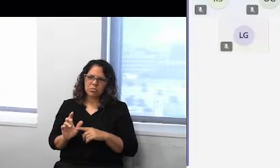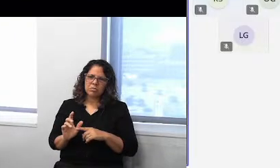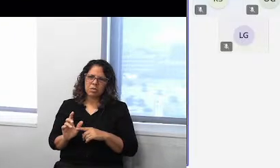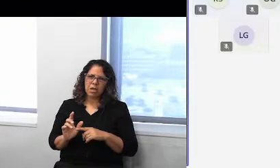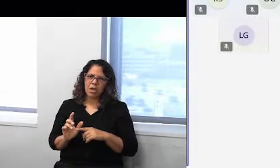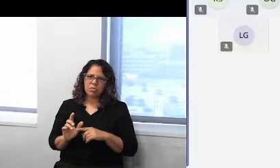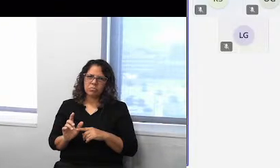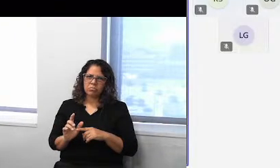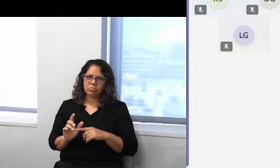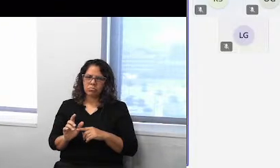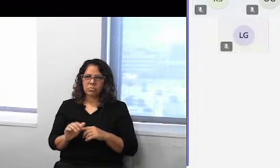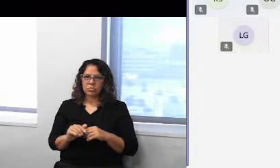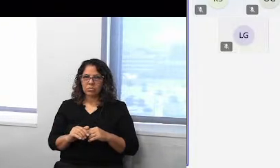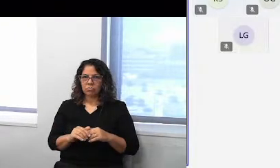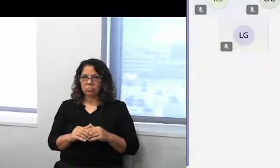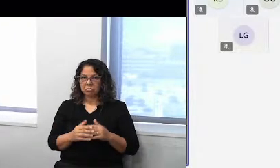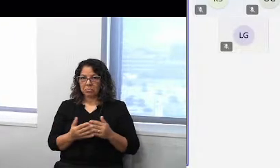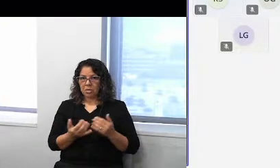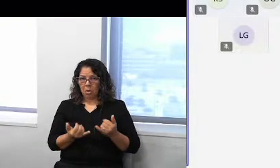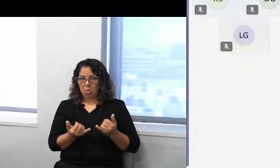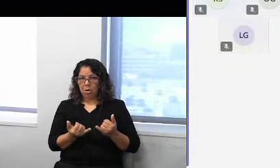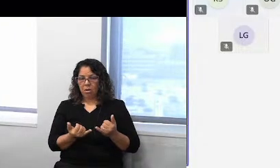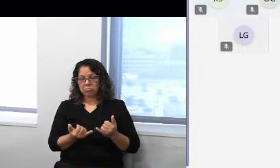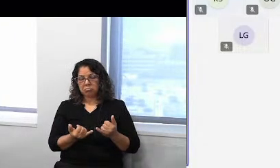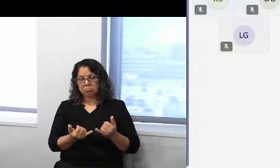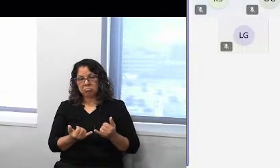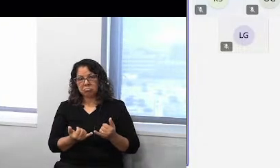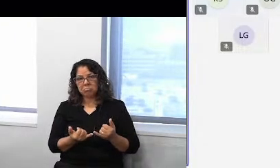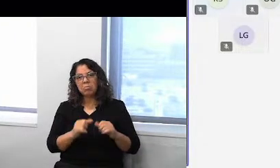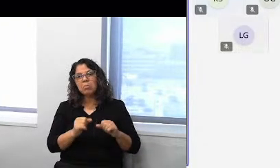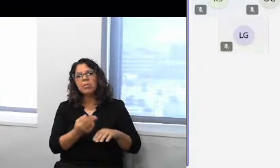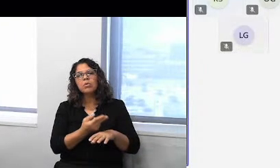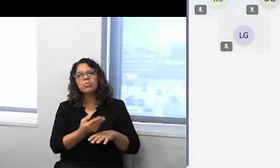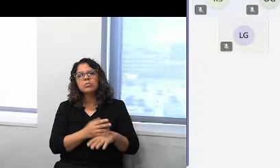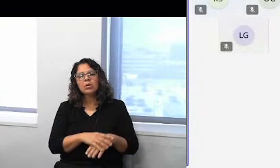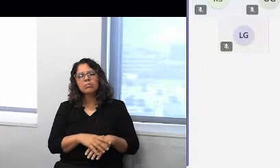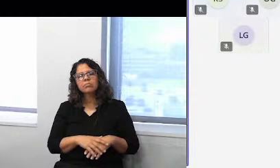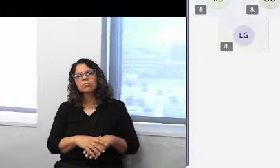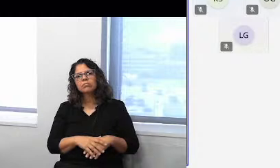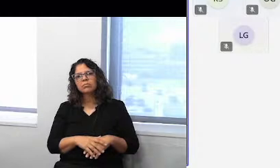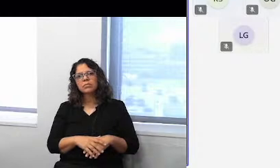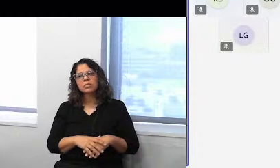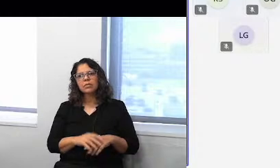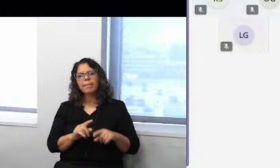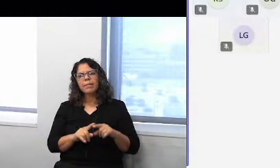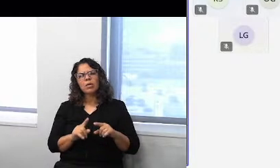having a conversation, yes, I understand your question. The answer is could, all right, and